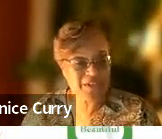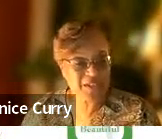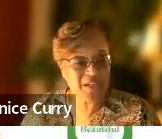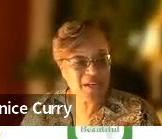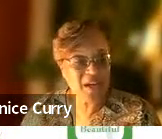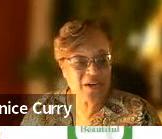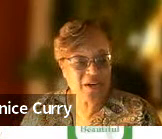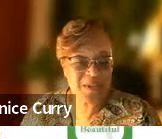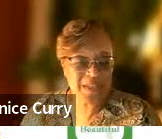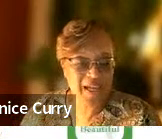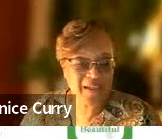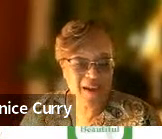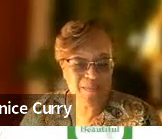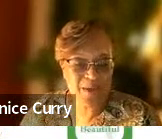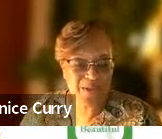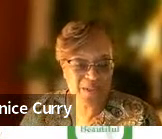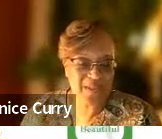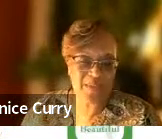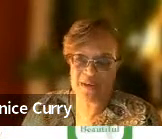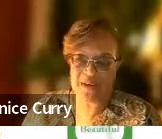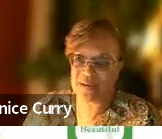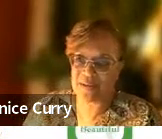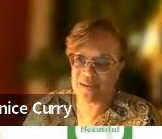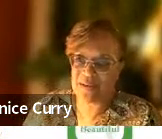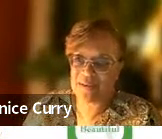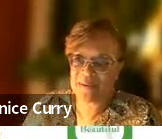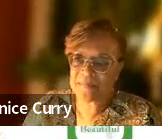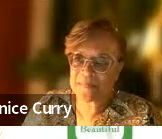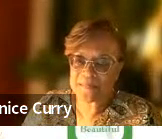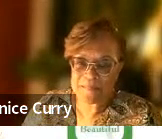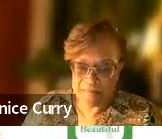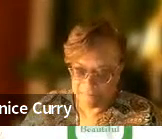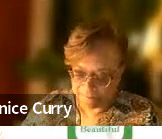Recovery Division Curbside Composting Seminar.